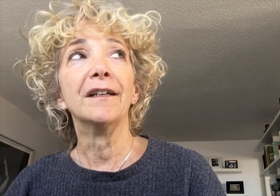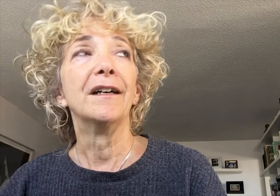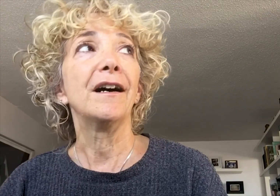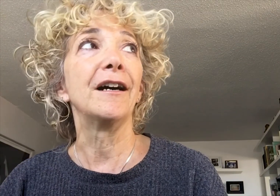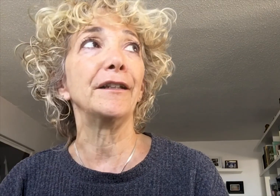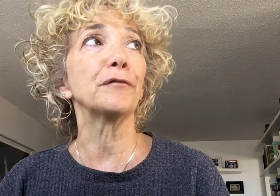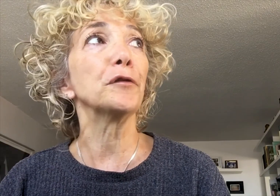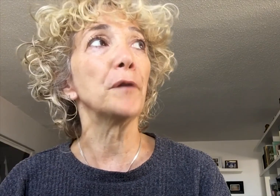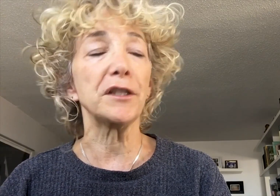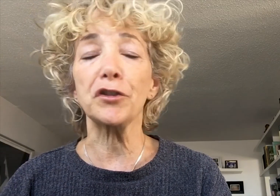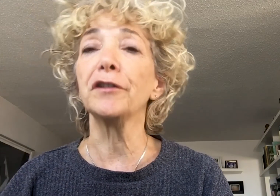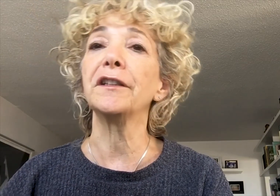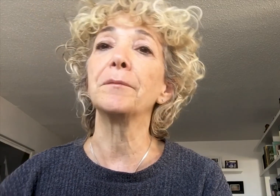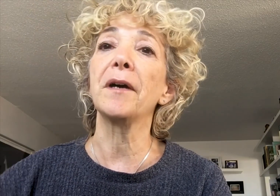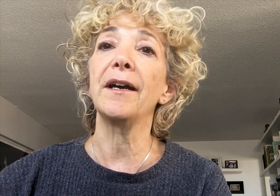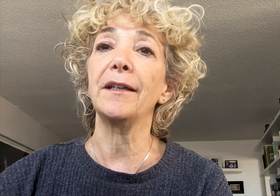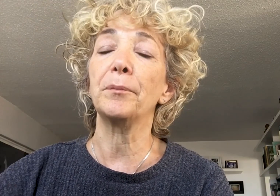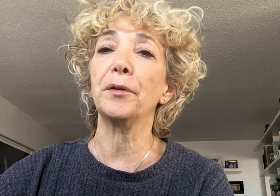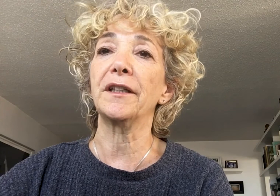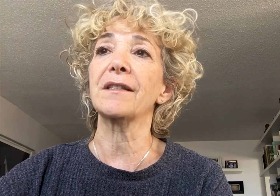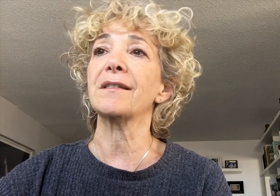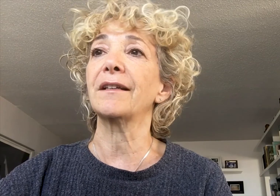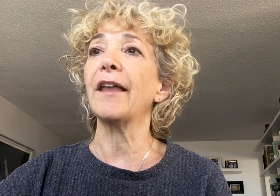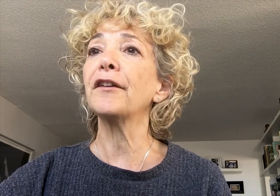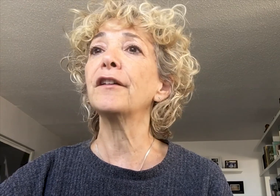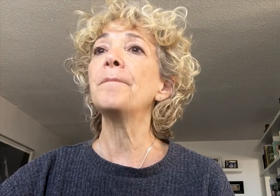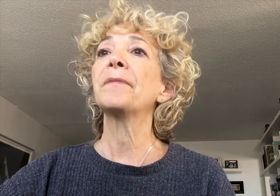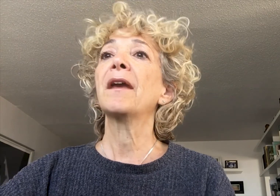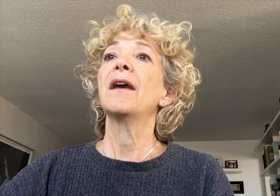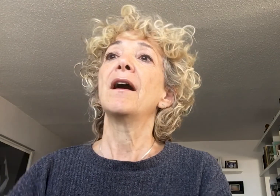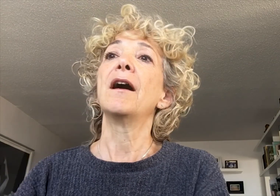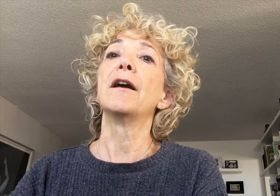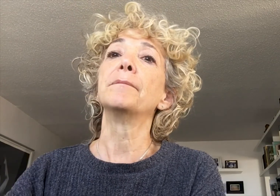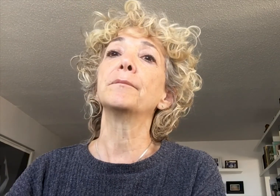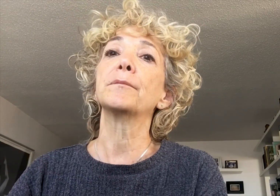subliminally influential in my putting this together.